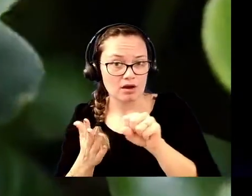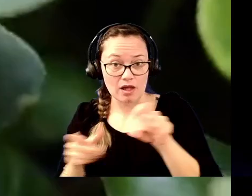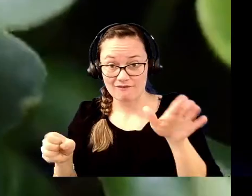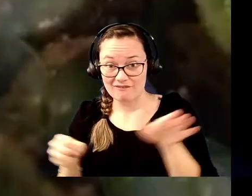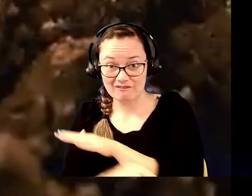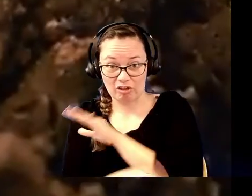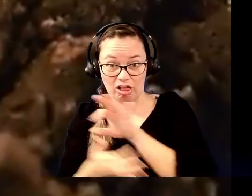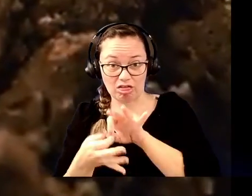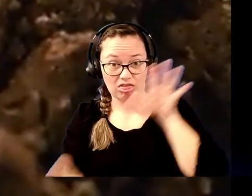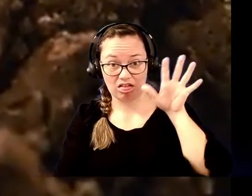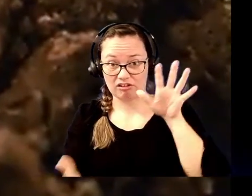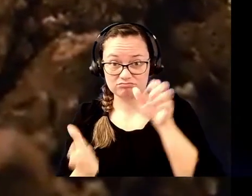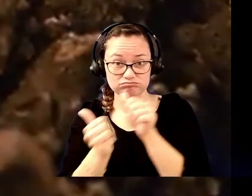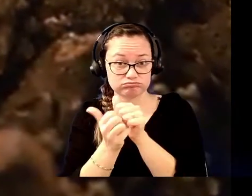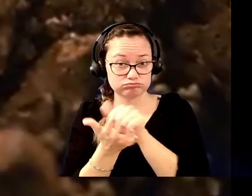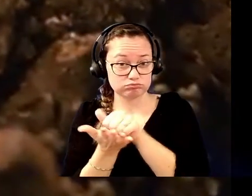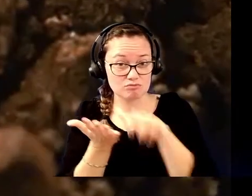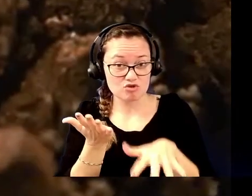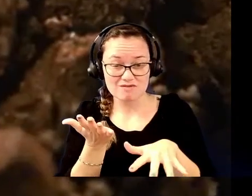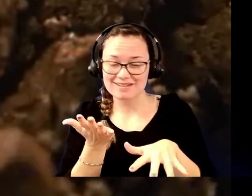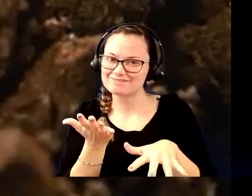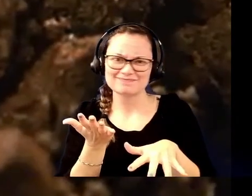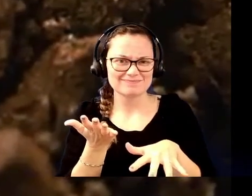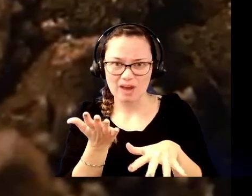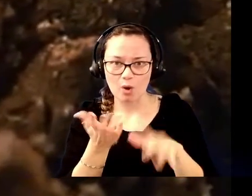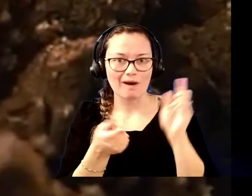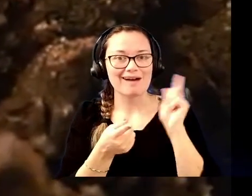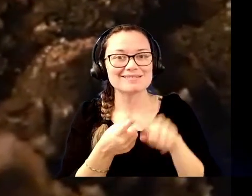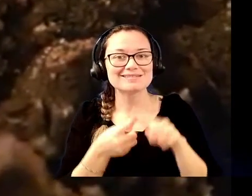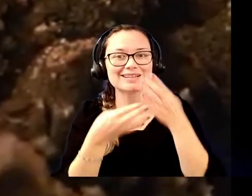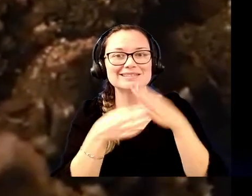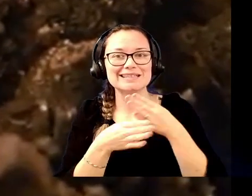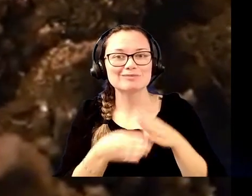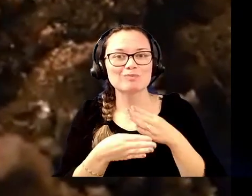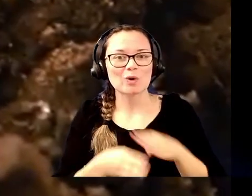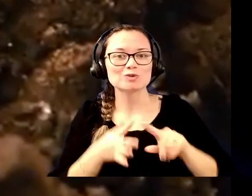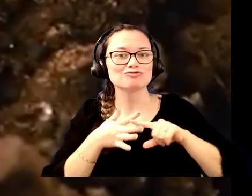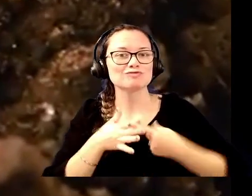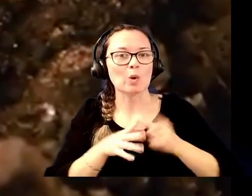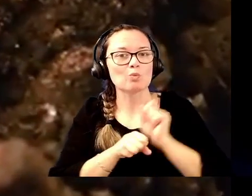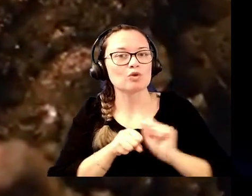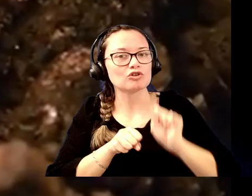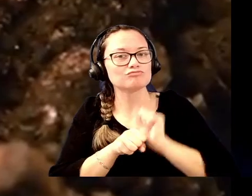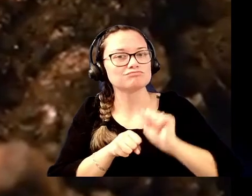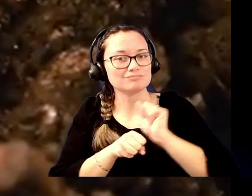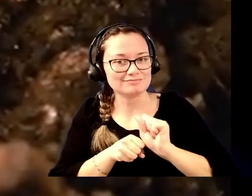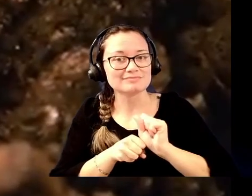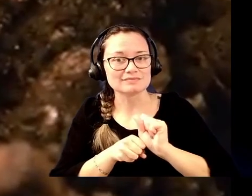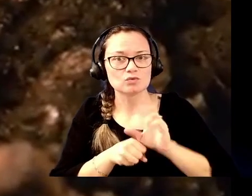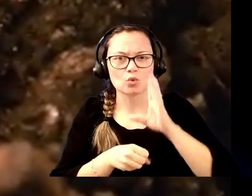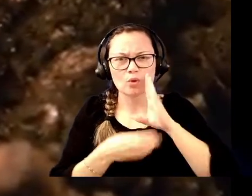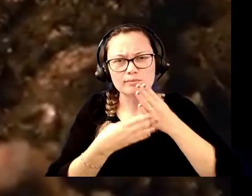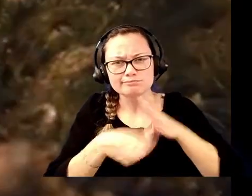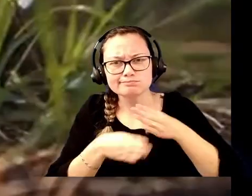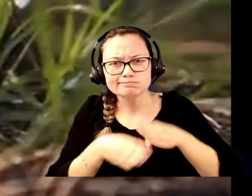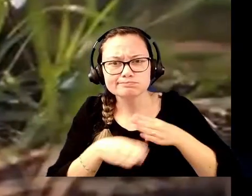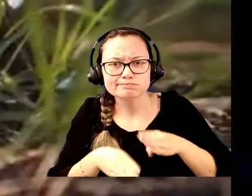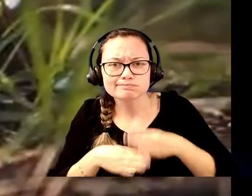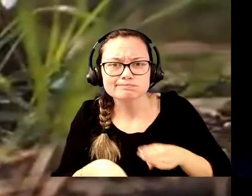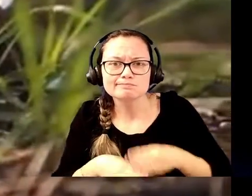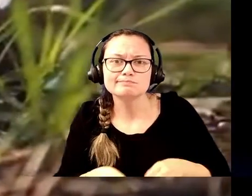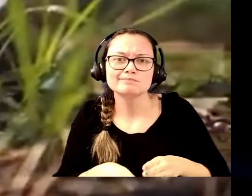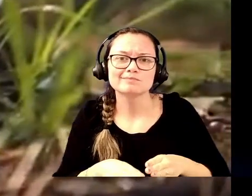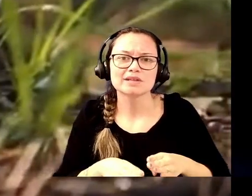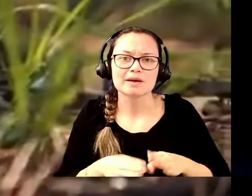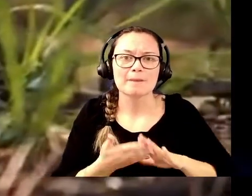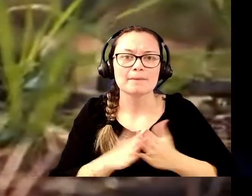removed until the decomposers do their job. So when the decomposers come along, they're going to get all those and break all those materials down back into